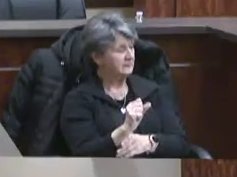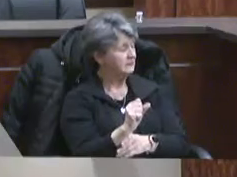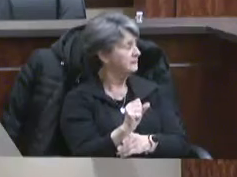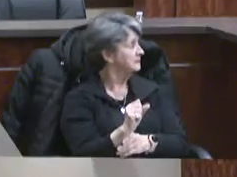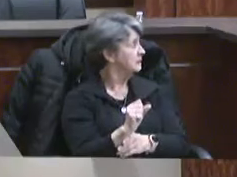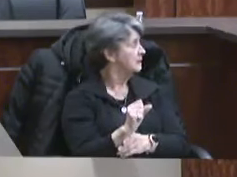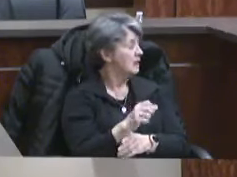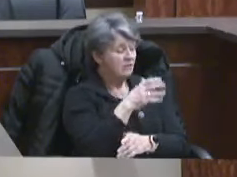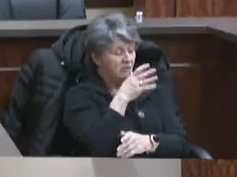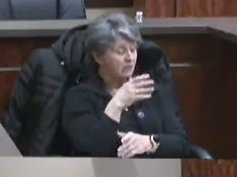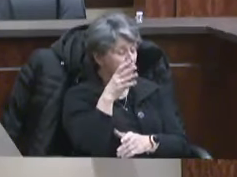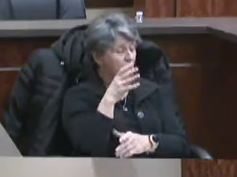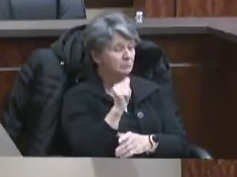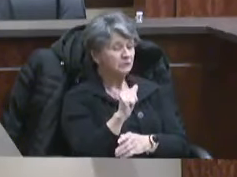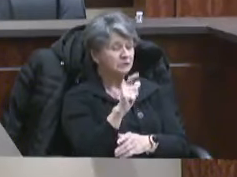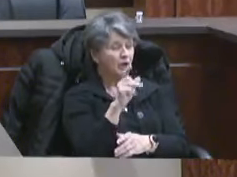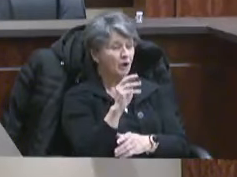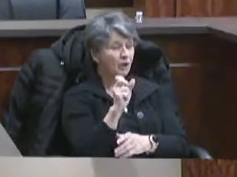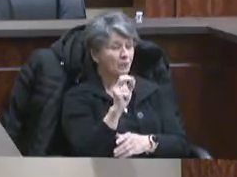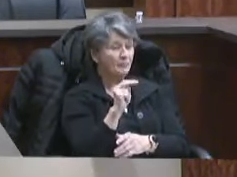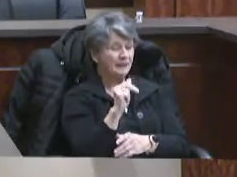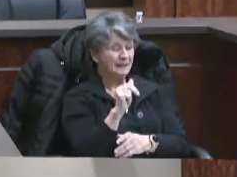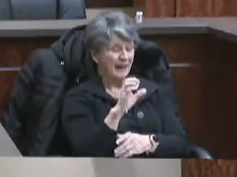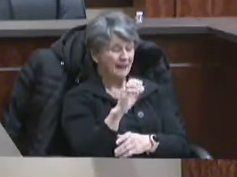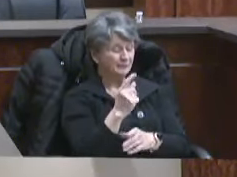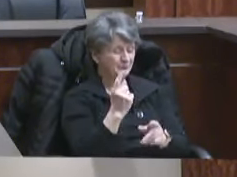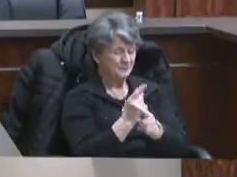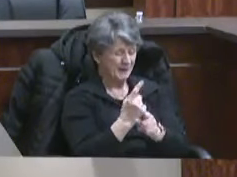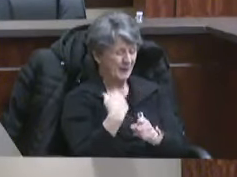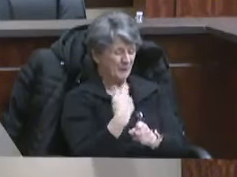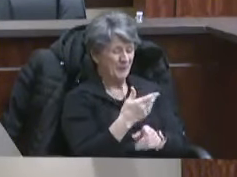correct. We got some snow early.